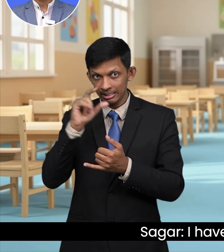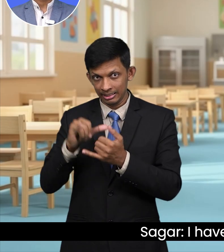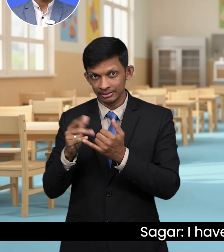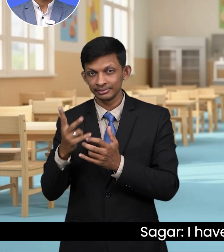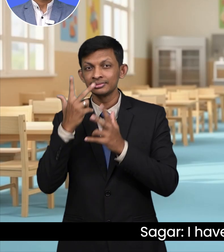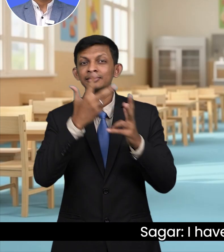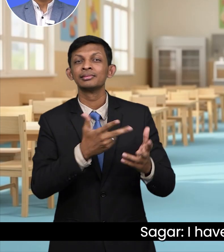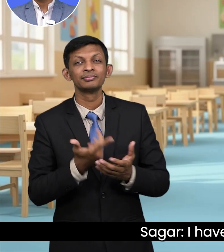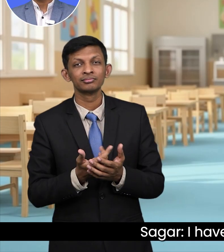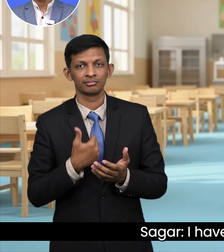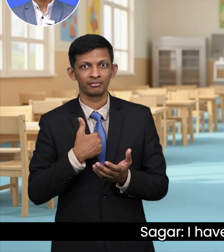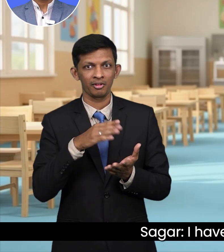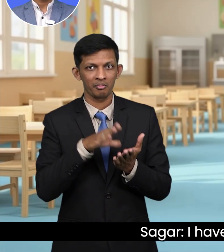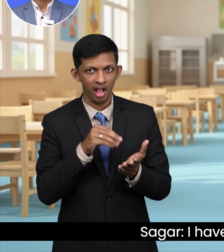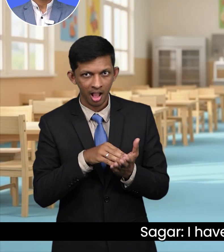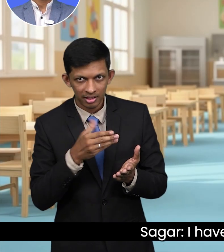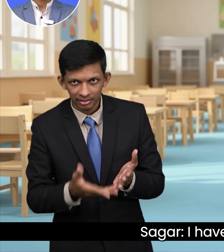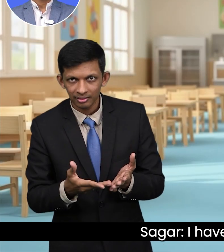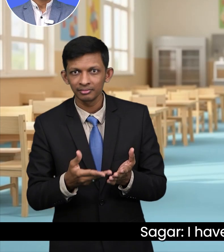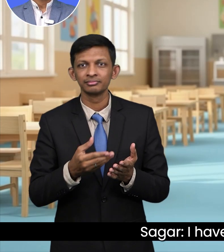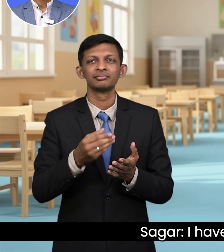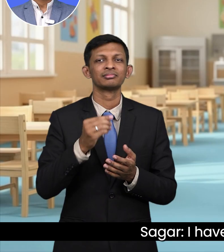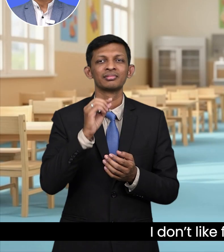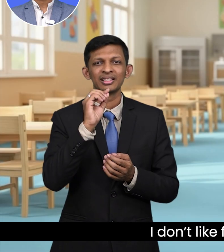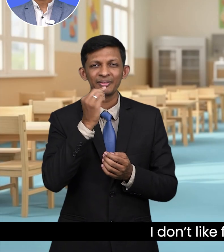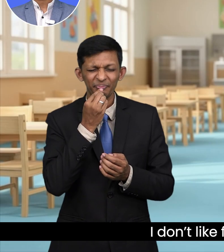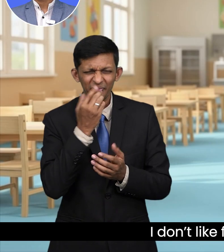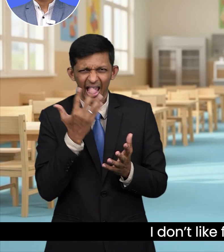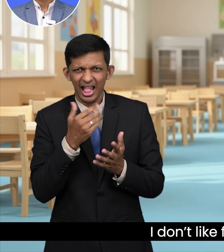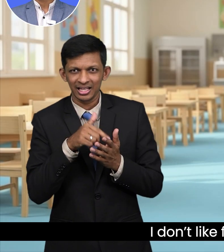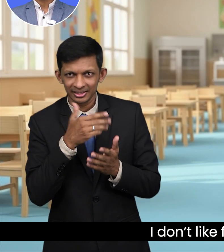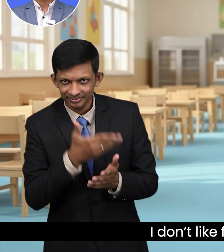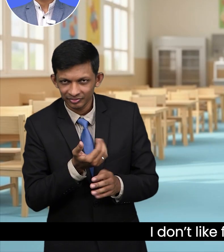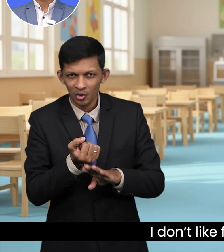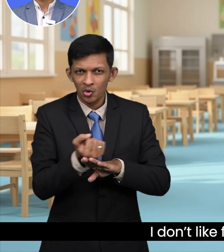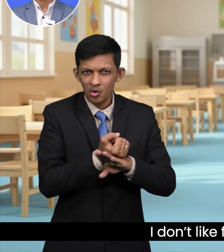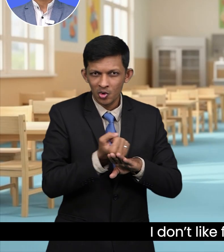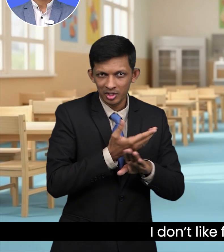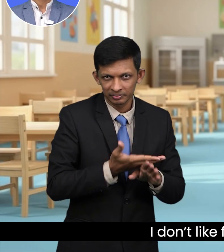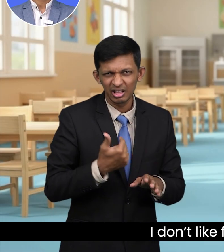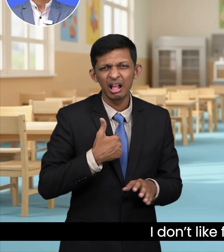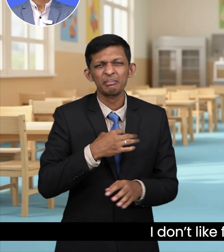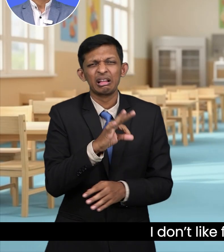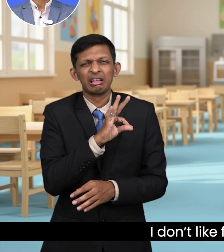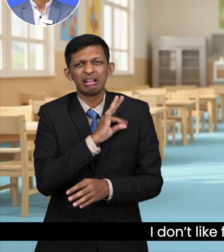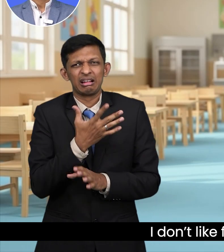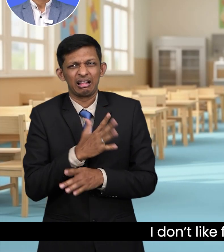I have rice with pickle and ghee. I don't like fruits or vegetables much.